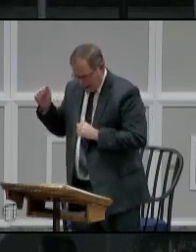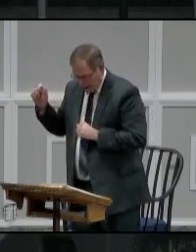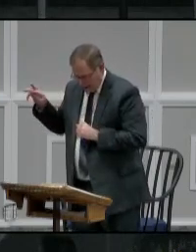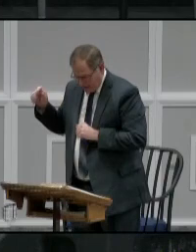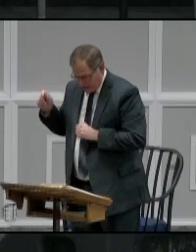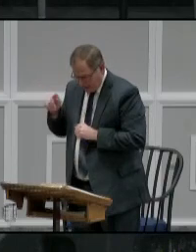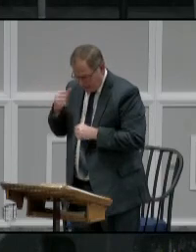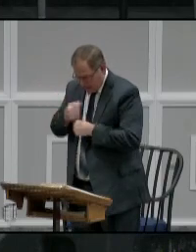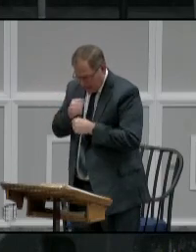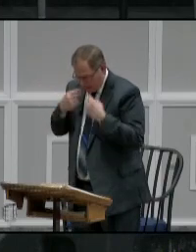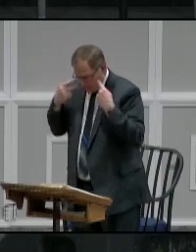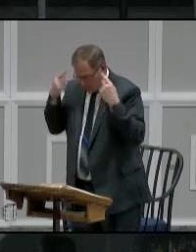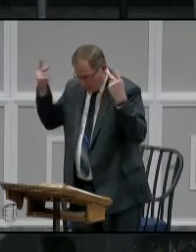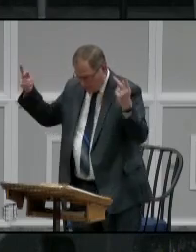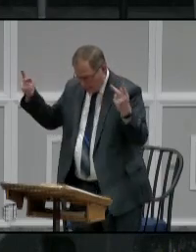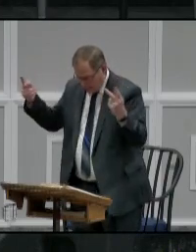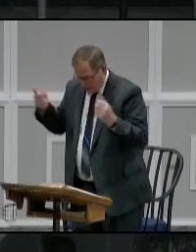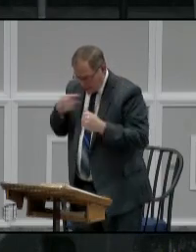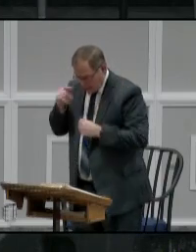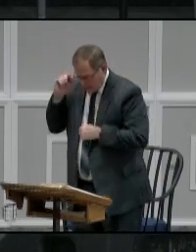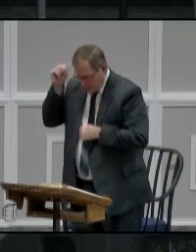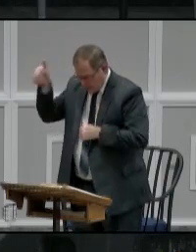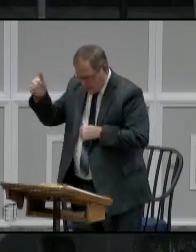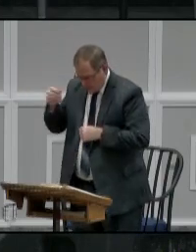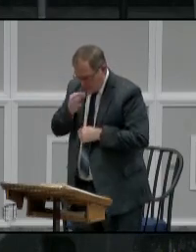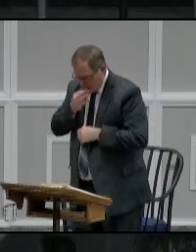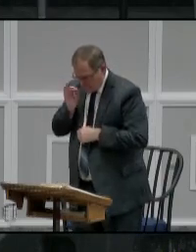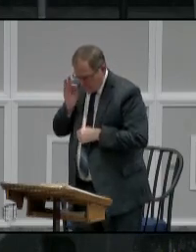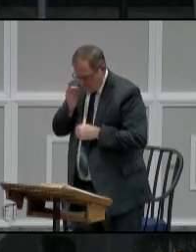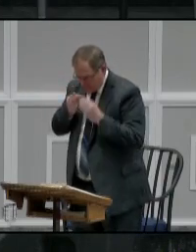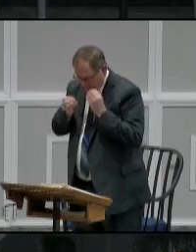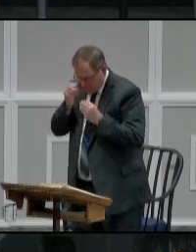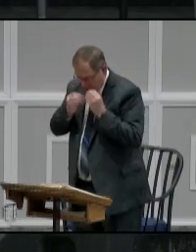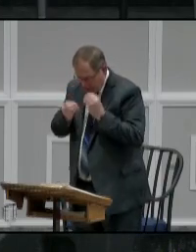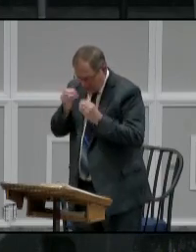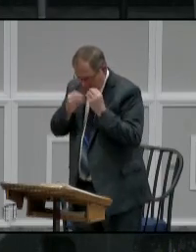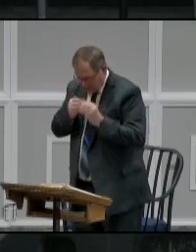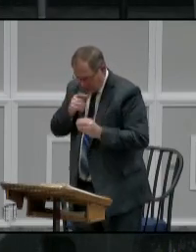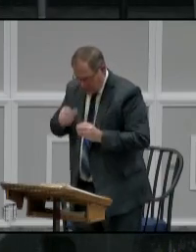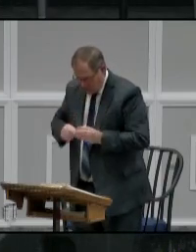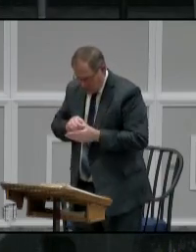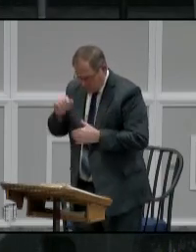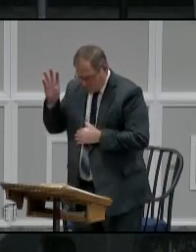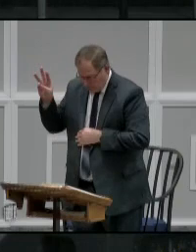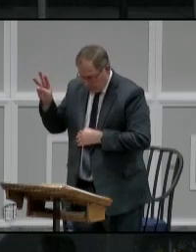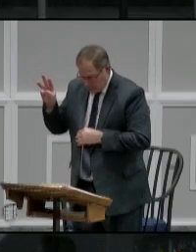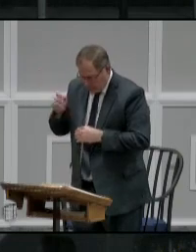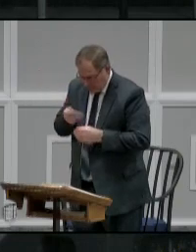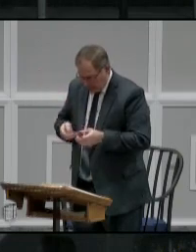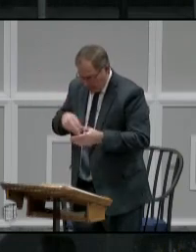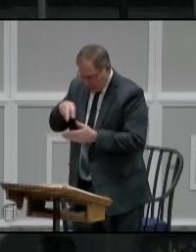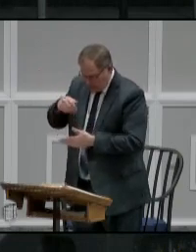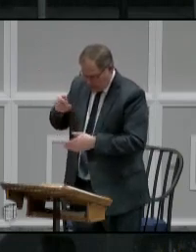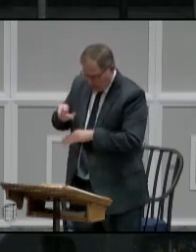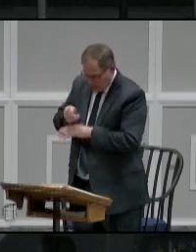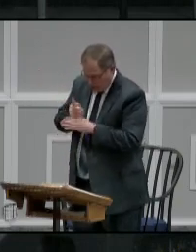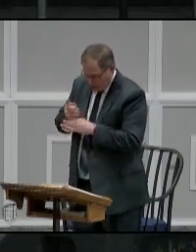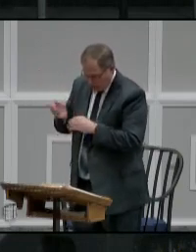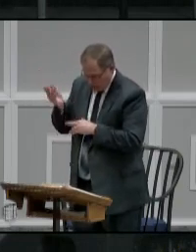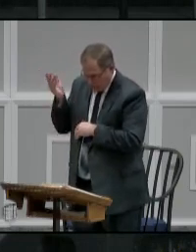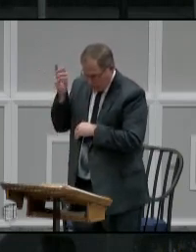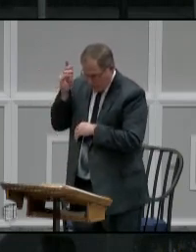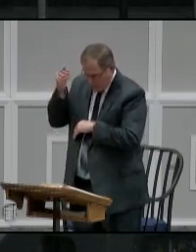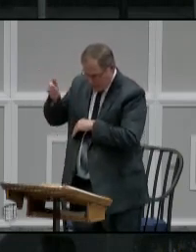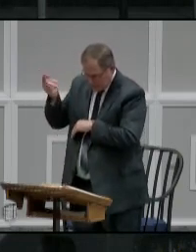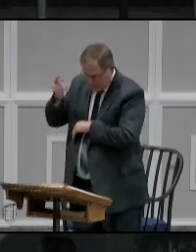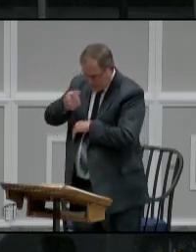brought peace offerings. And the people sat down to eat and to drink and rose up to play. And the Lord said unto Moses, Go get thee down, for thy people